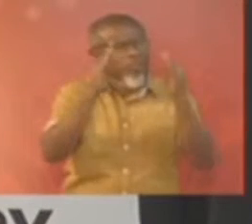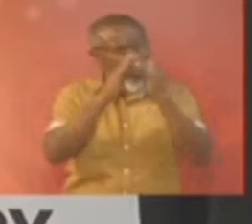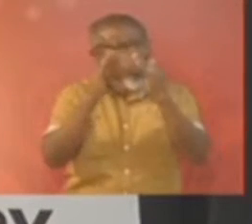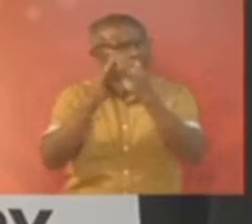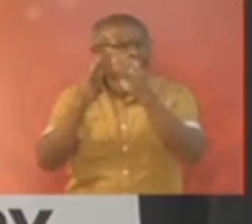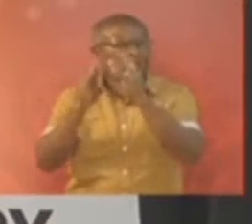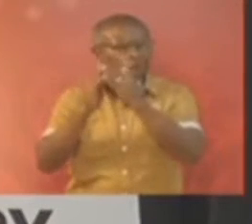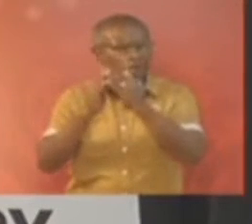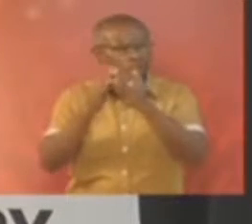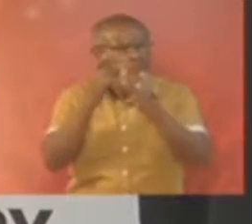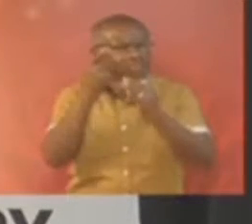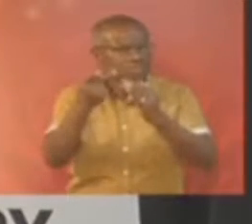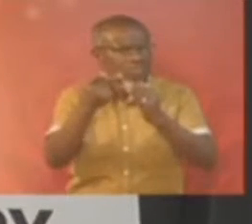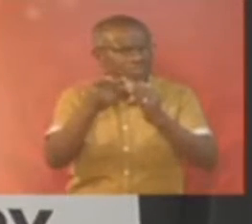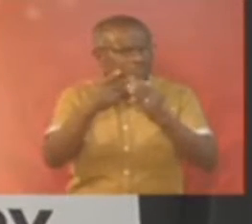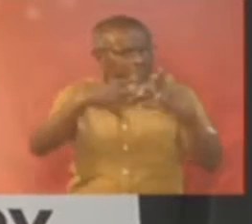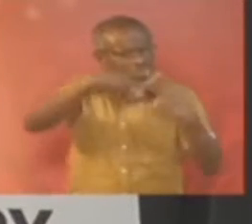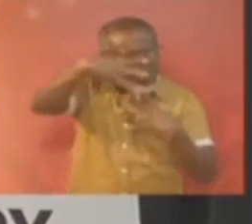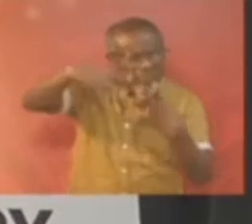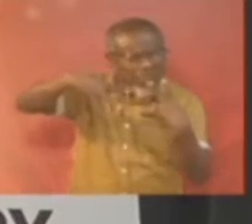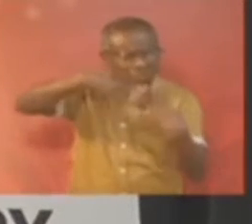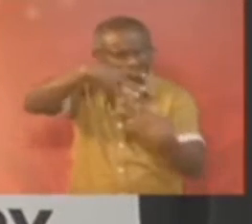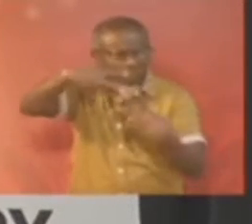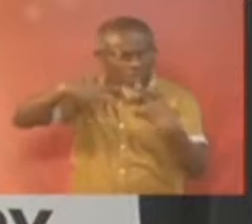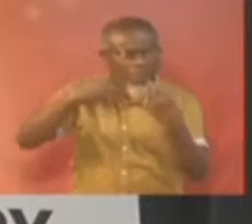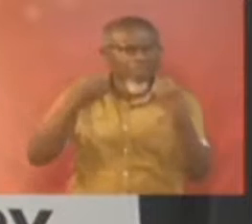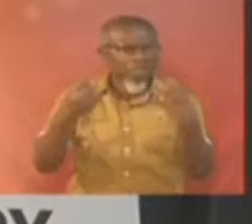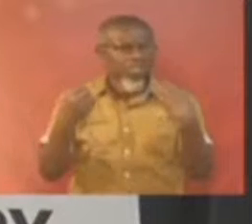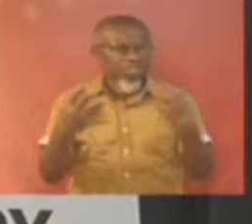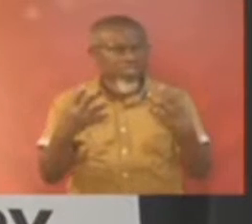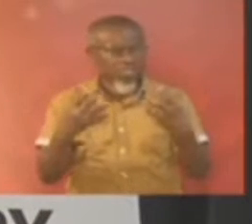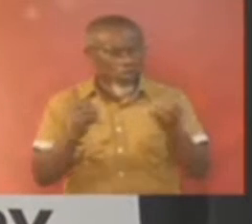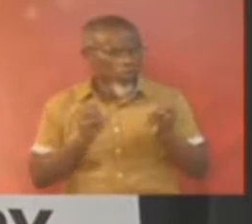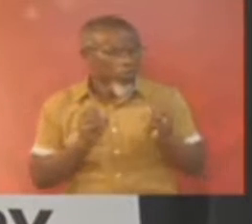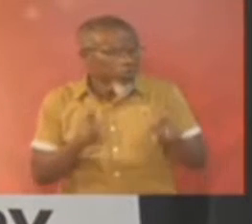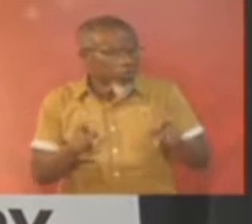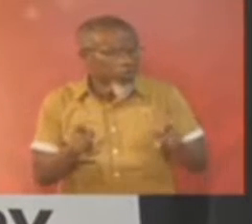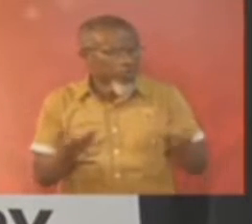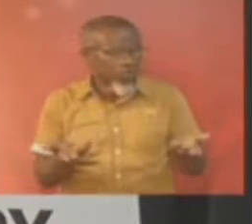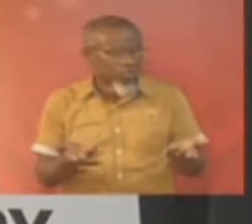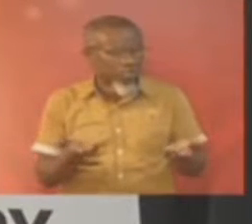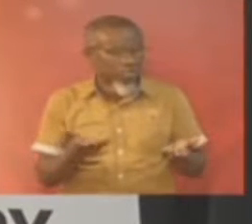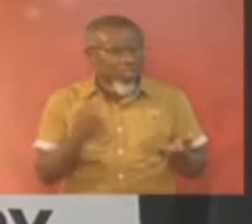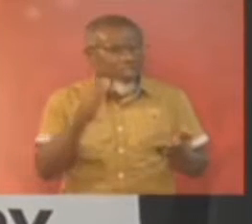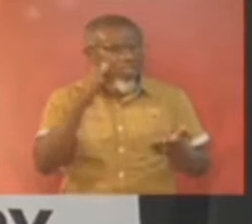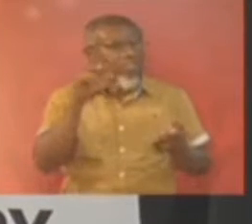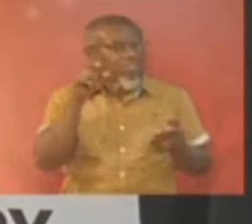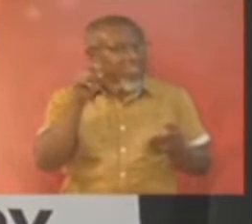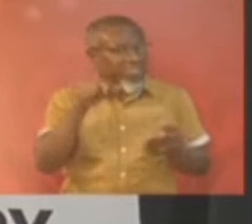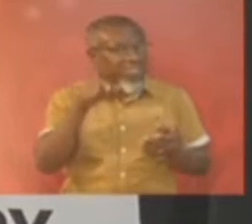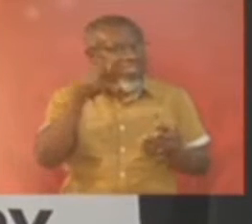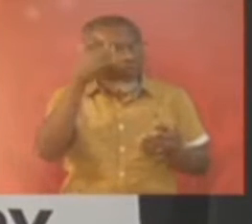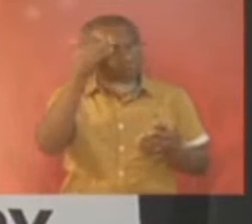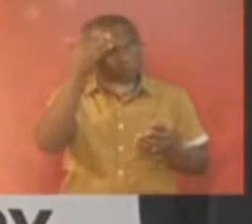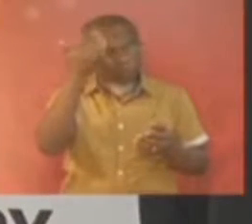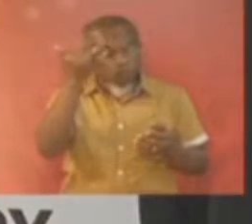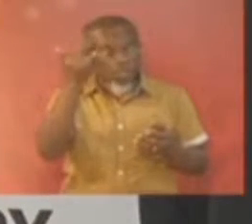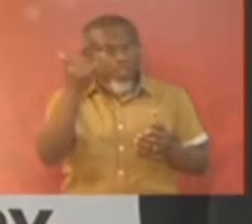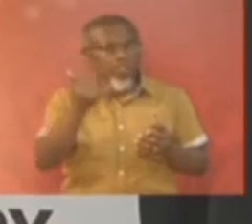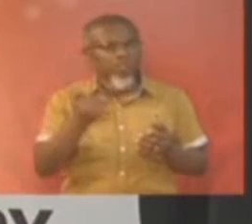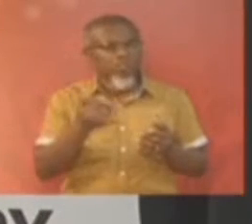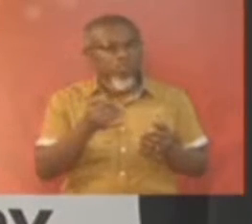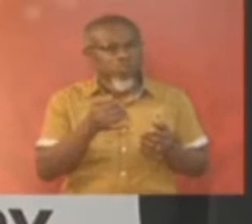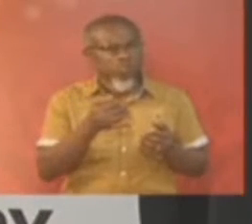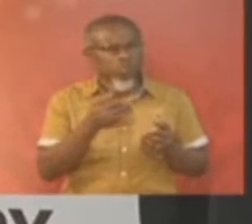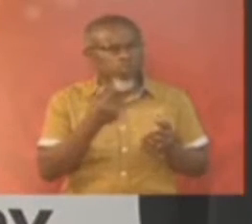opportunities for individuals to mix and to gather. And because of that, we want to take the opportunity to reiterate, not just